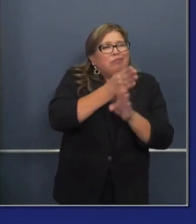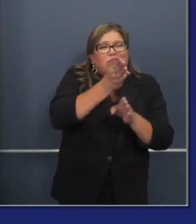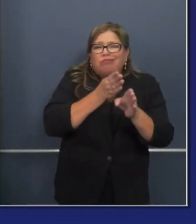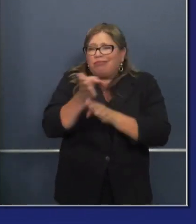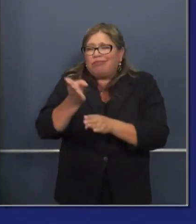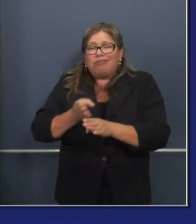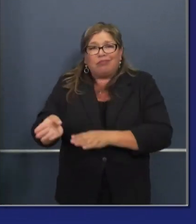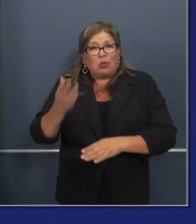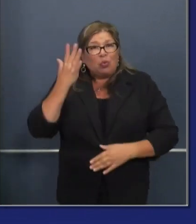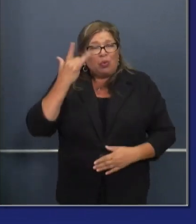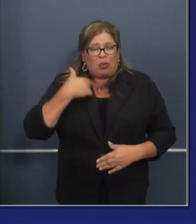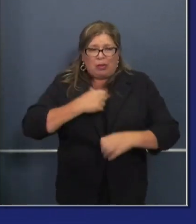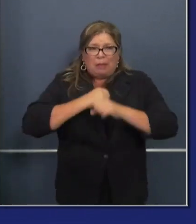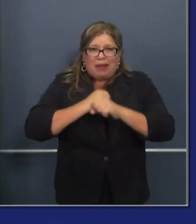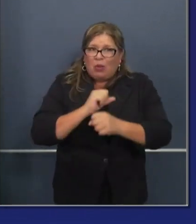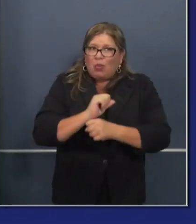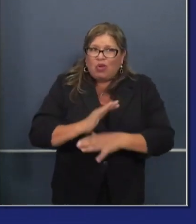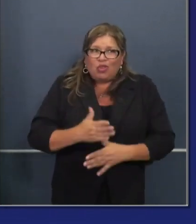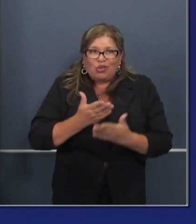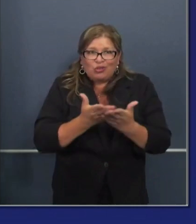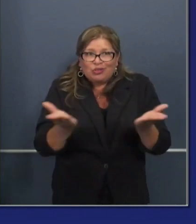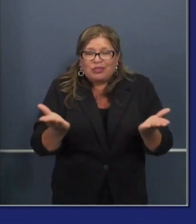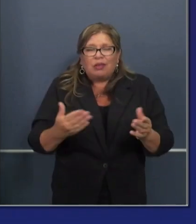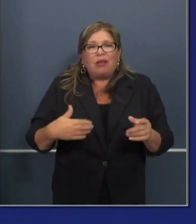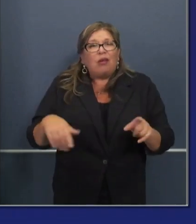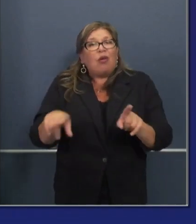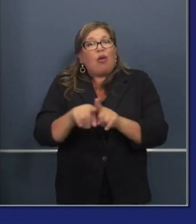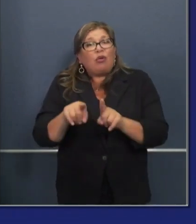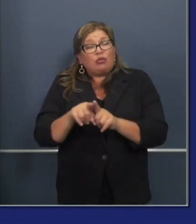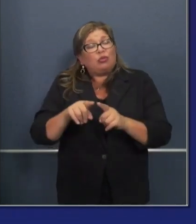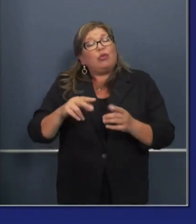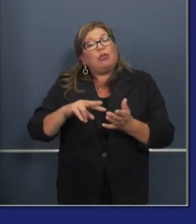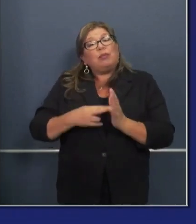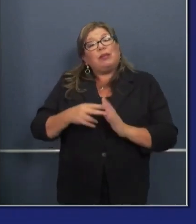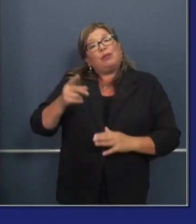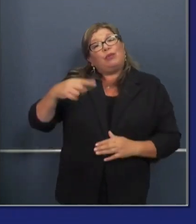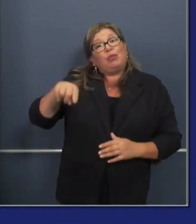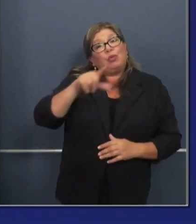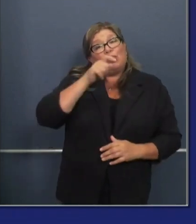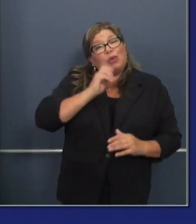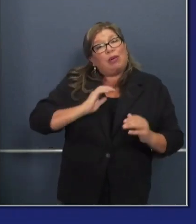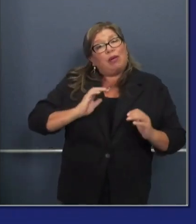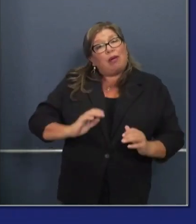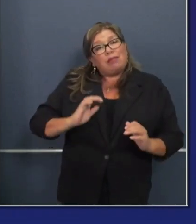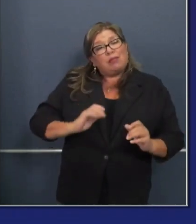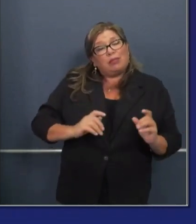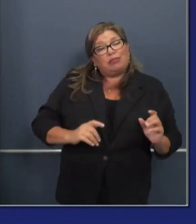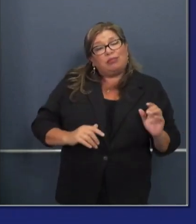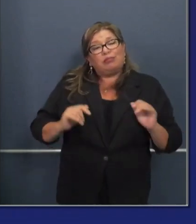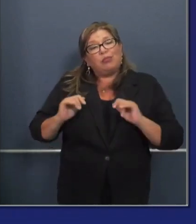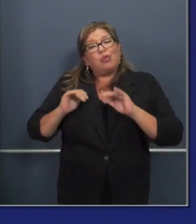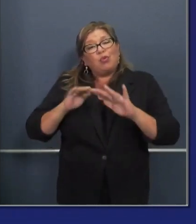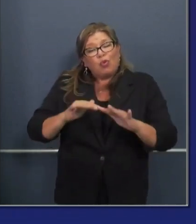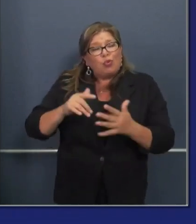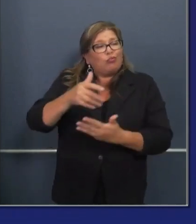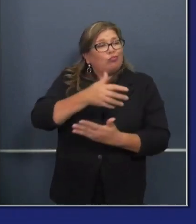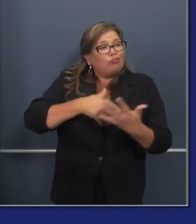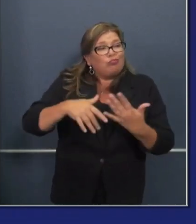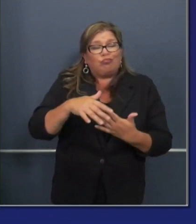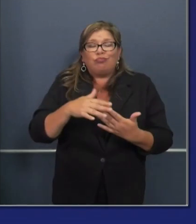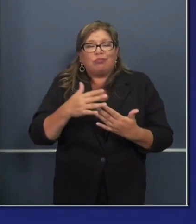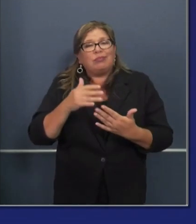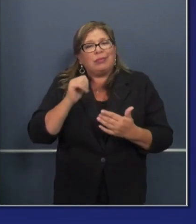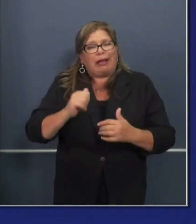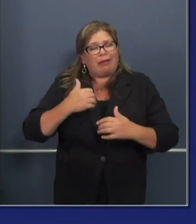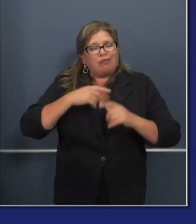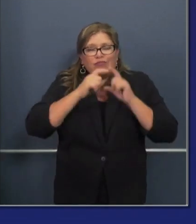the workers, but also allow those clients or customers who come and interact to be protected as well.